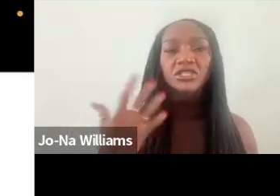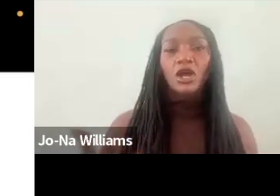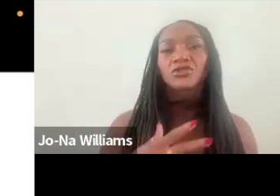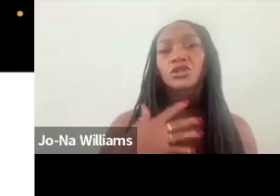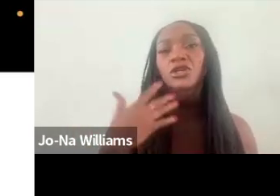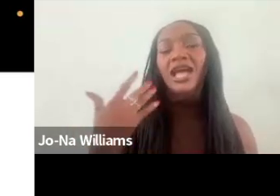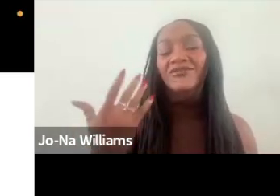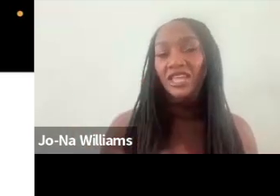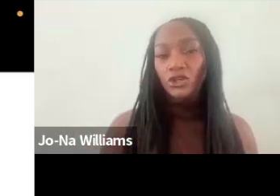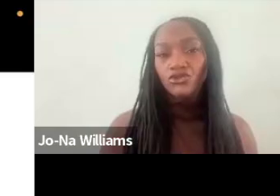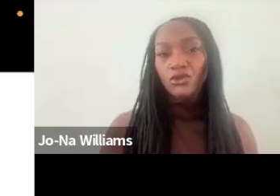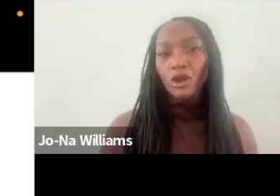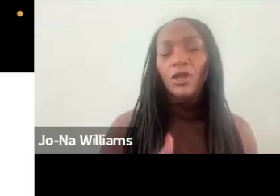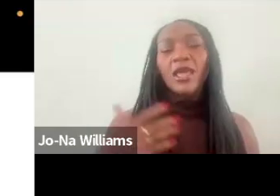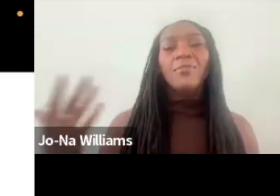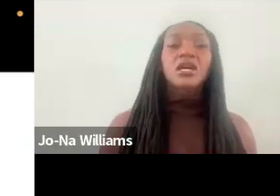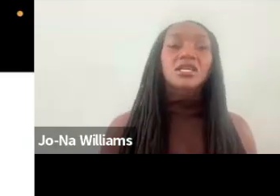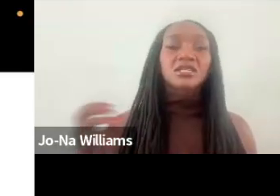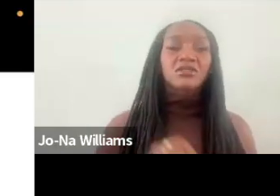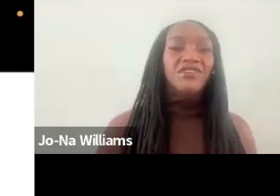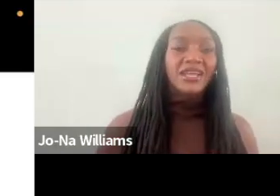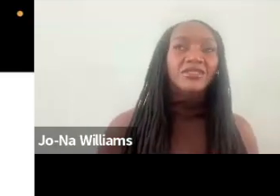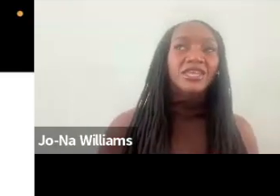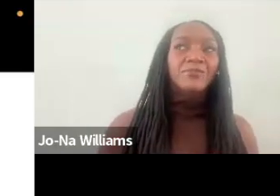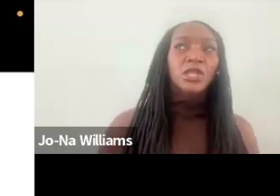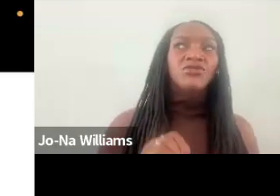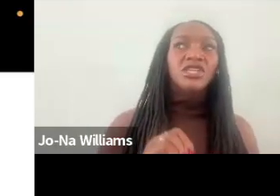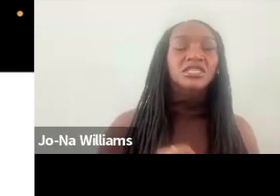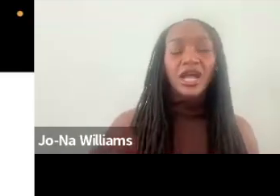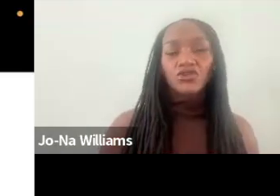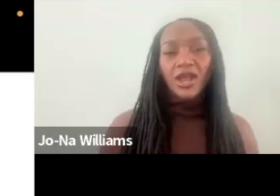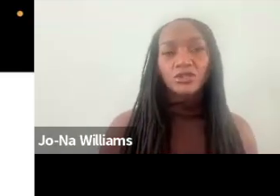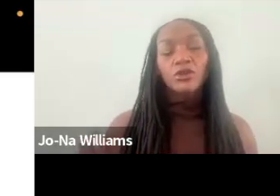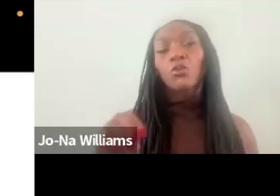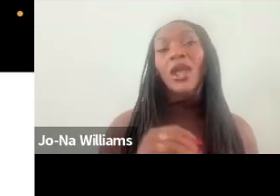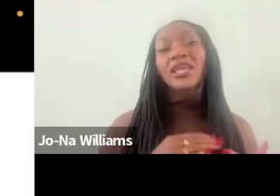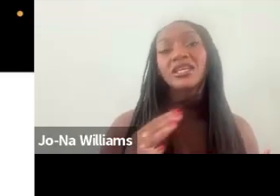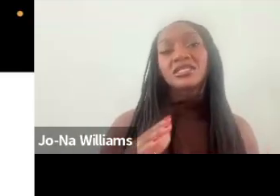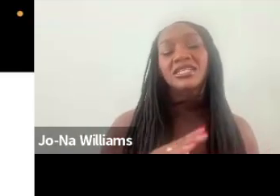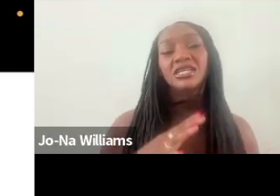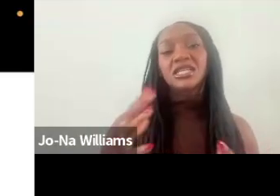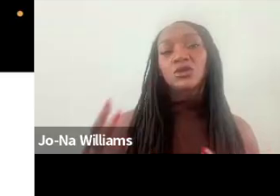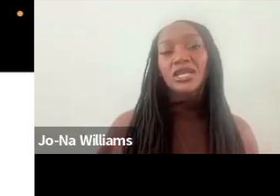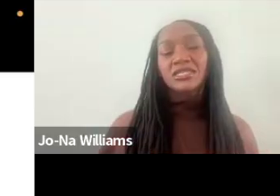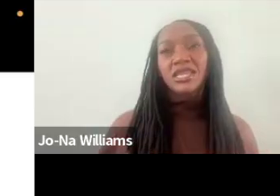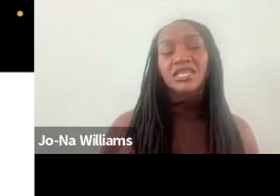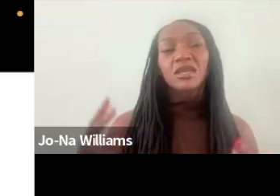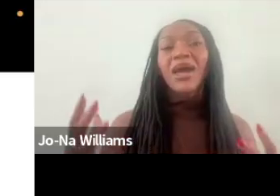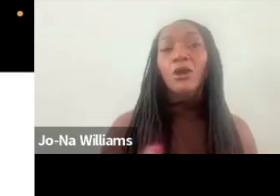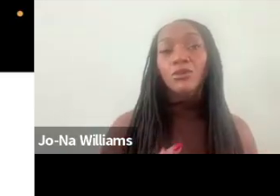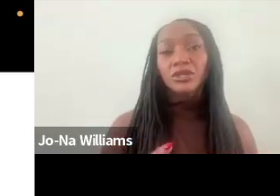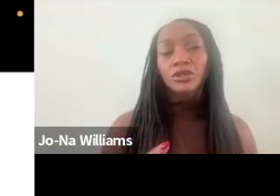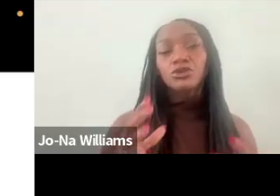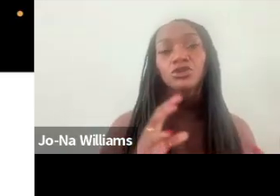more of a softer kind of intro, because of the fact that this contract, or the way it is that Dance.NYC